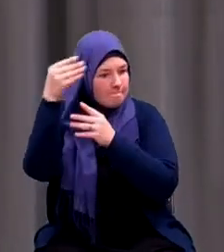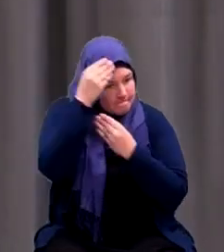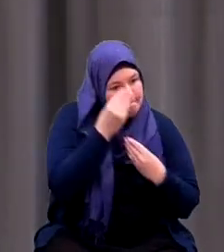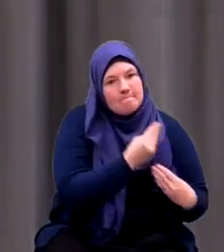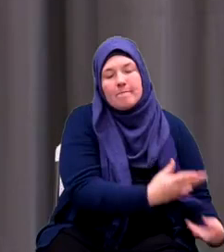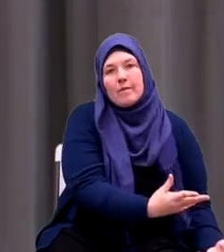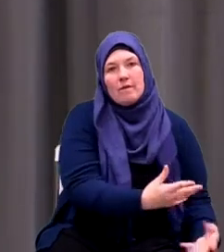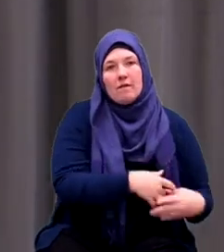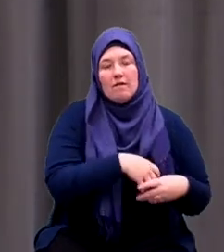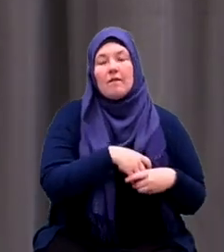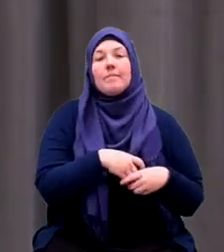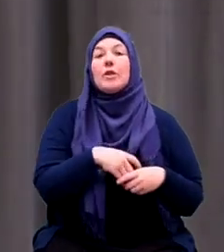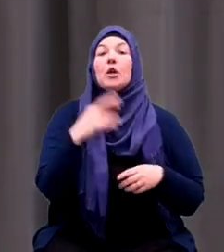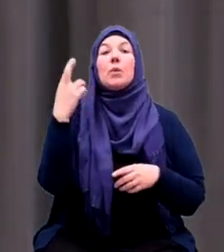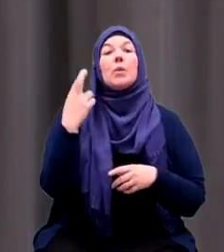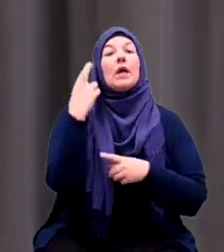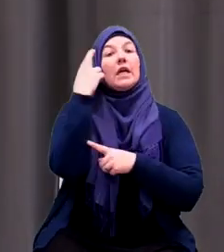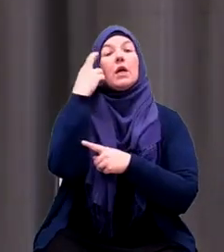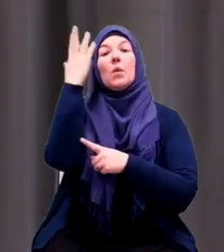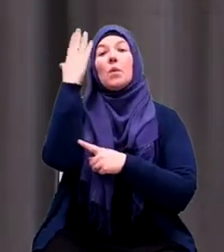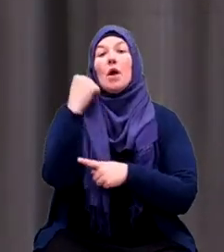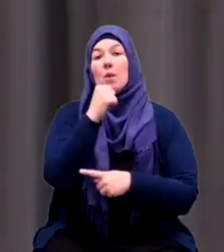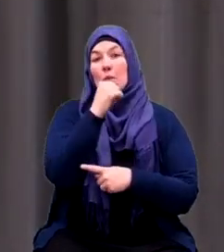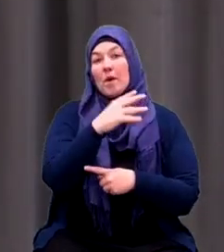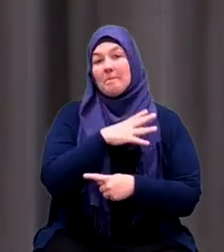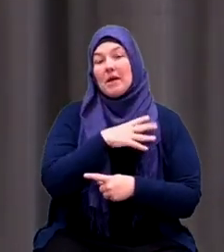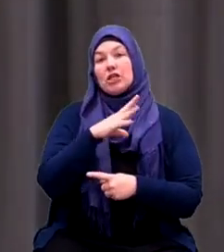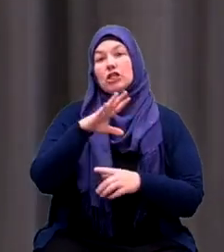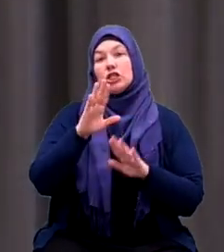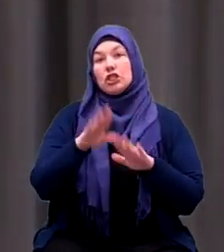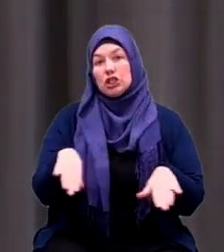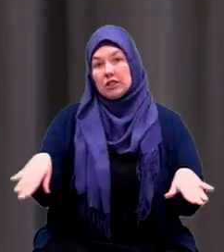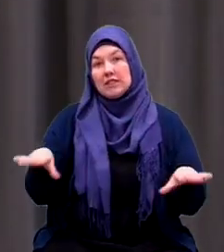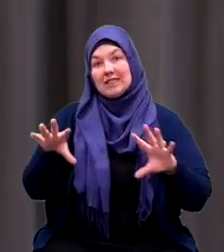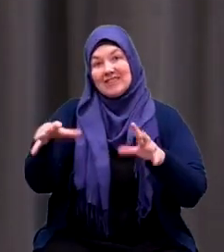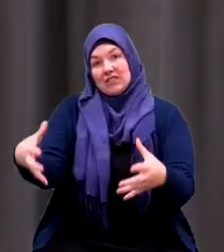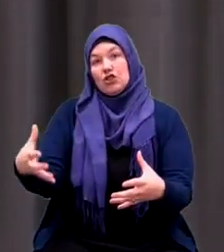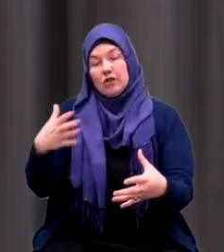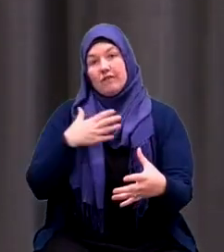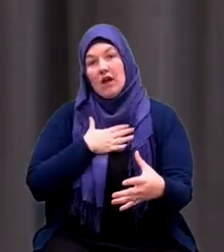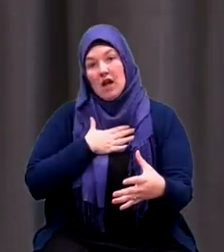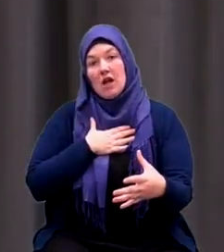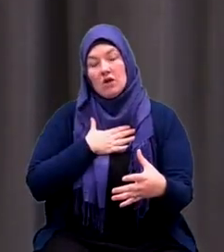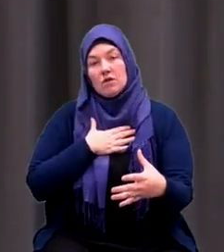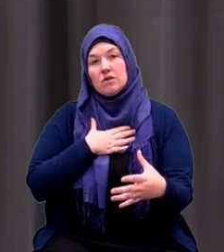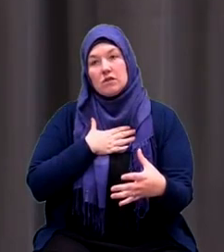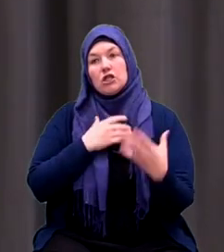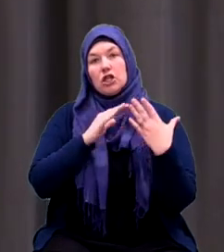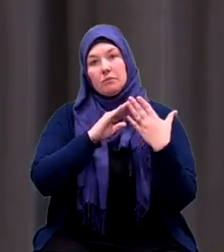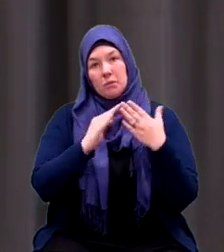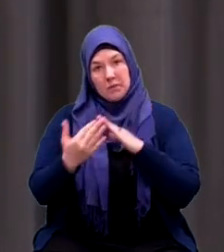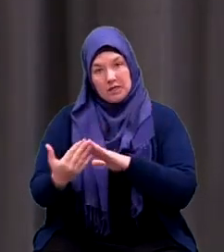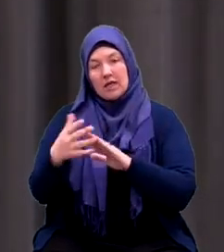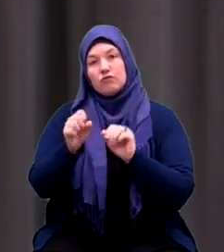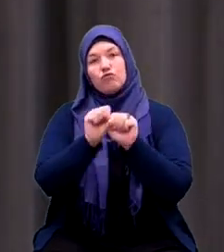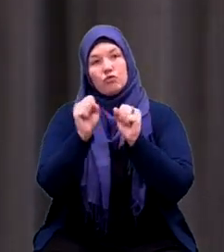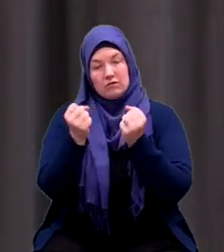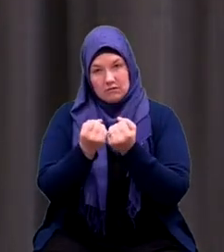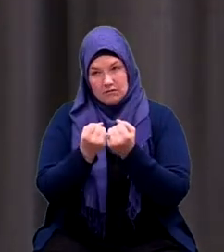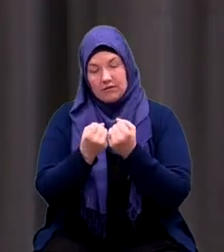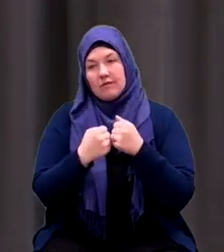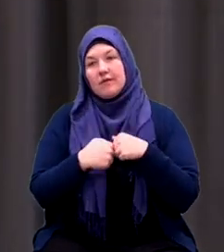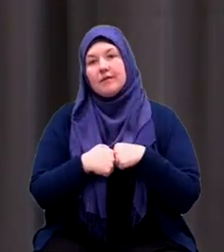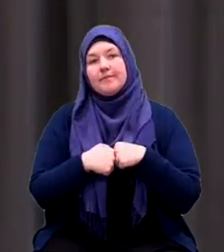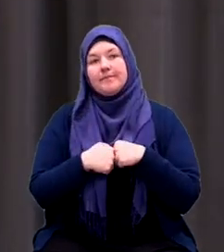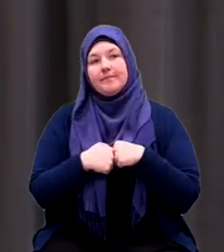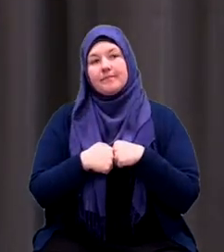reason the women and children sections of our societies and communities